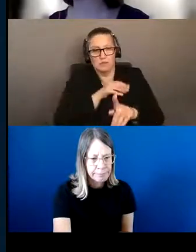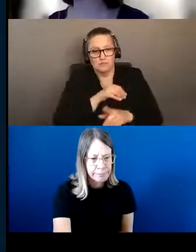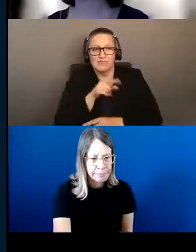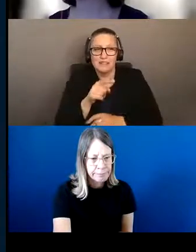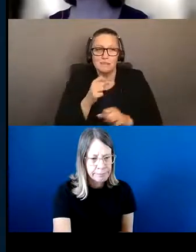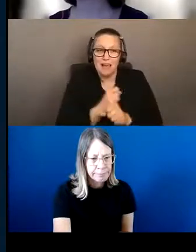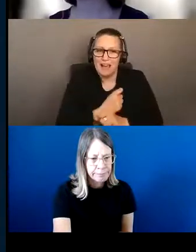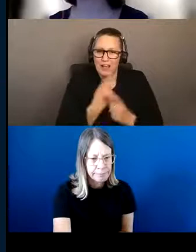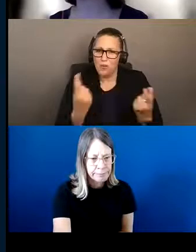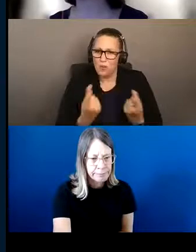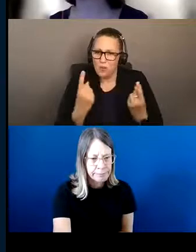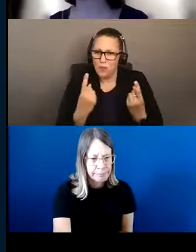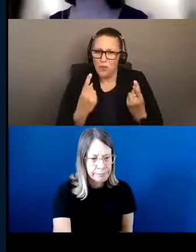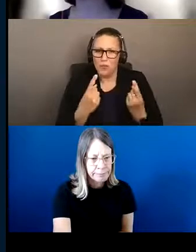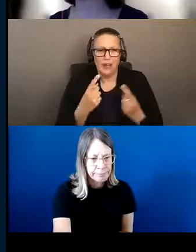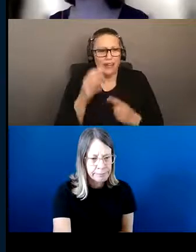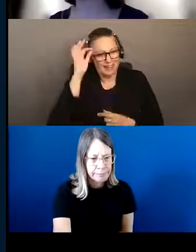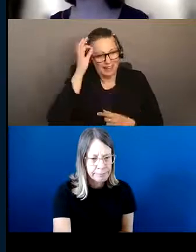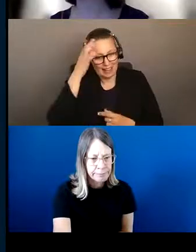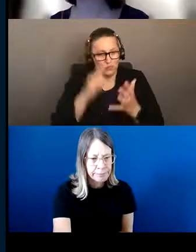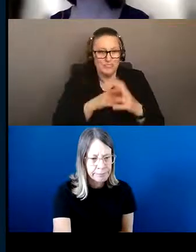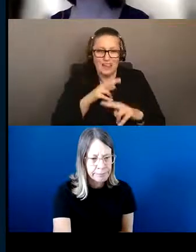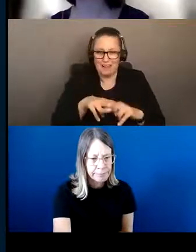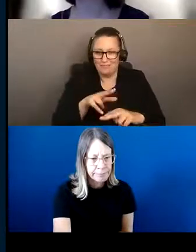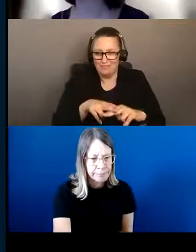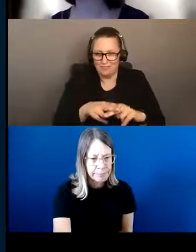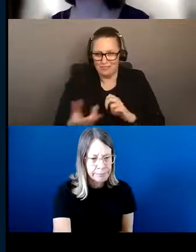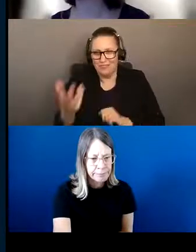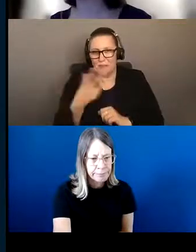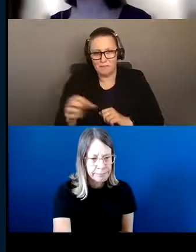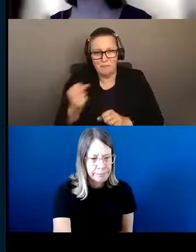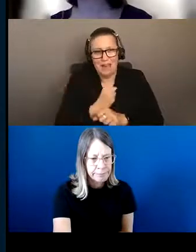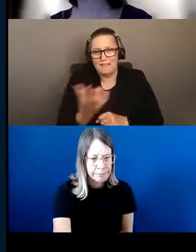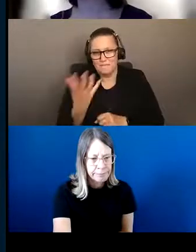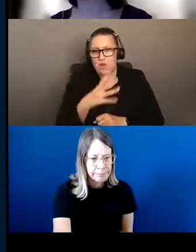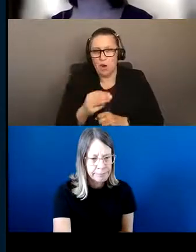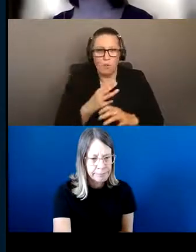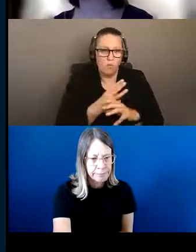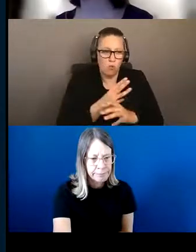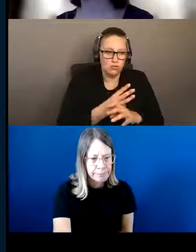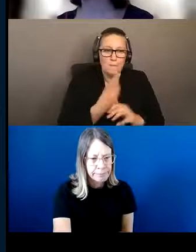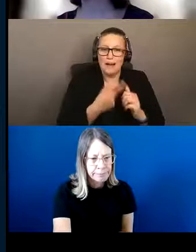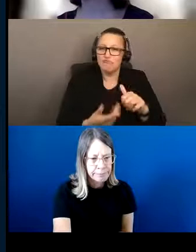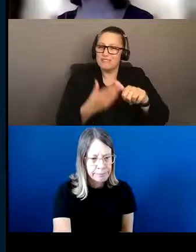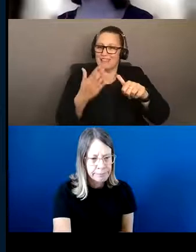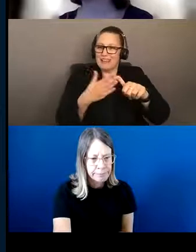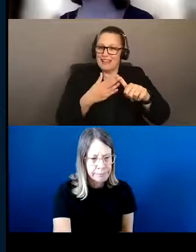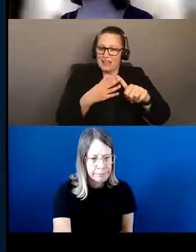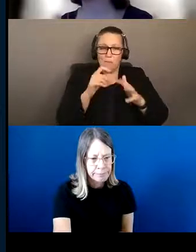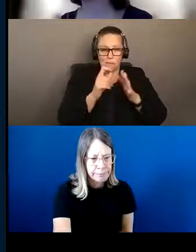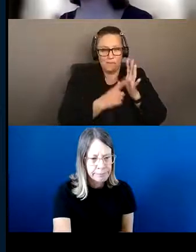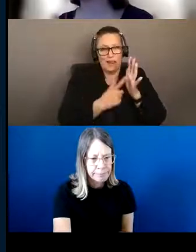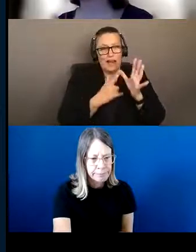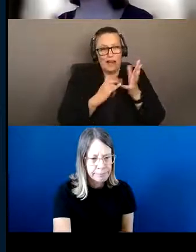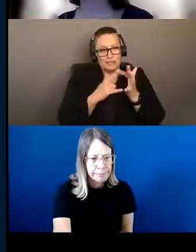by Surveying and Engineering Council staff in timber from a cast plaster maquette. Interestingly, the contours of the model are really